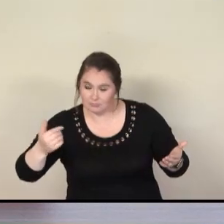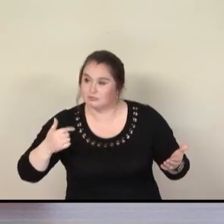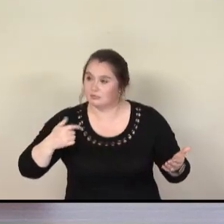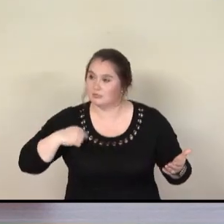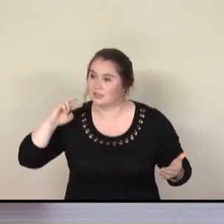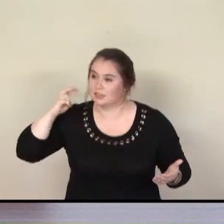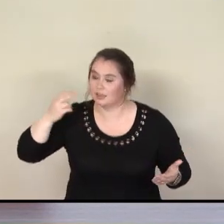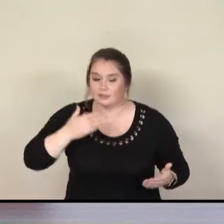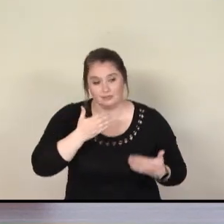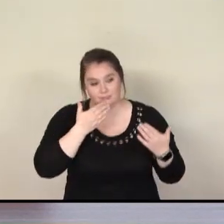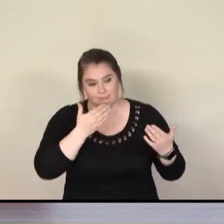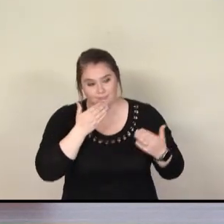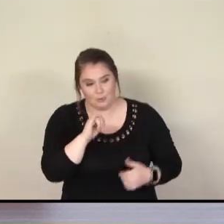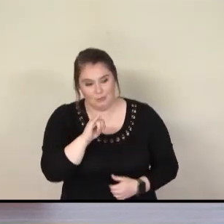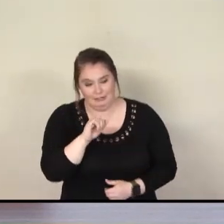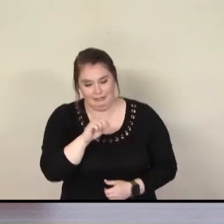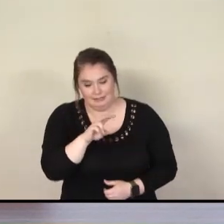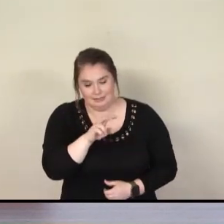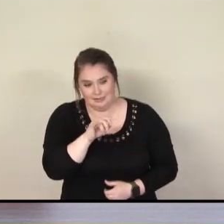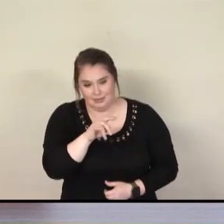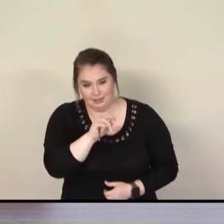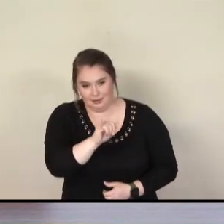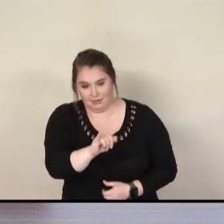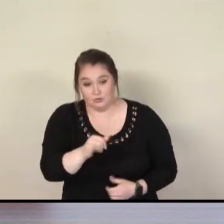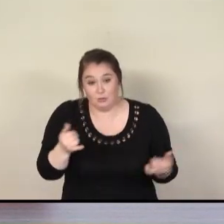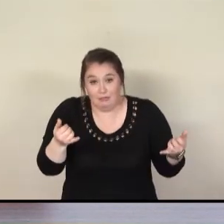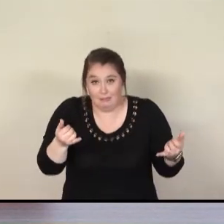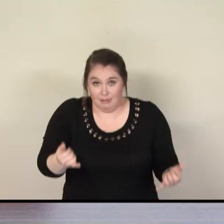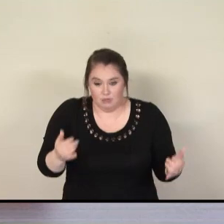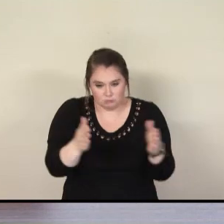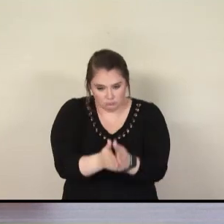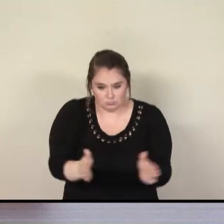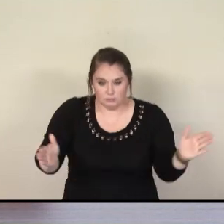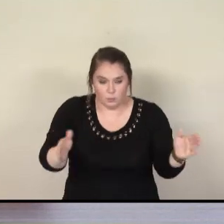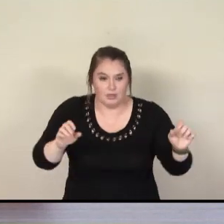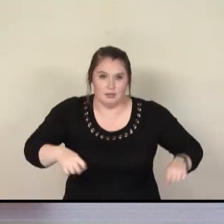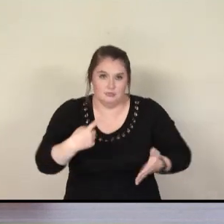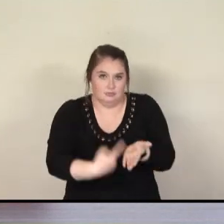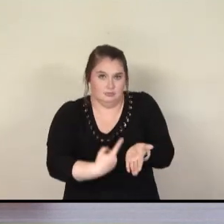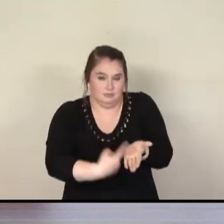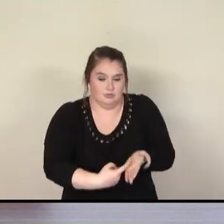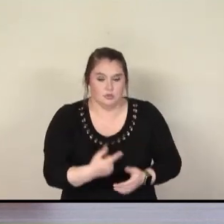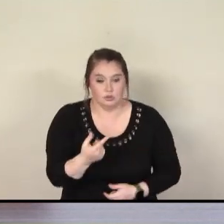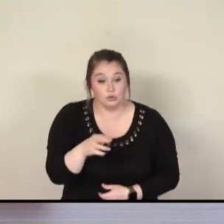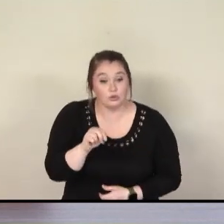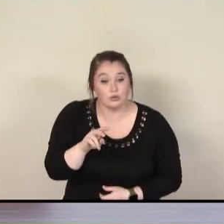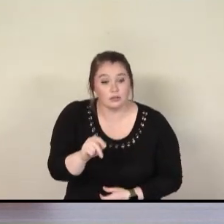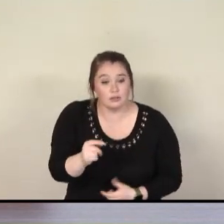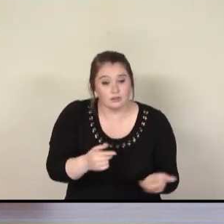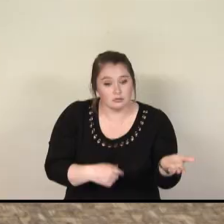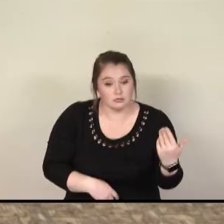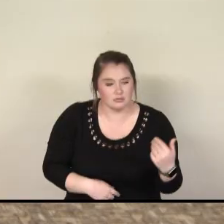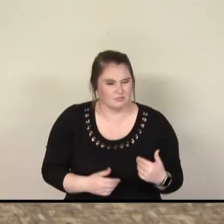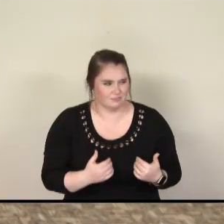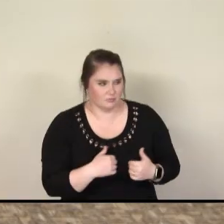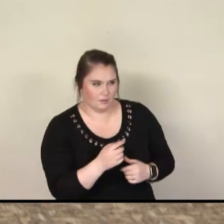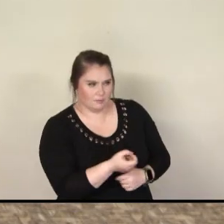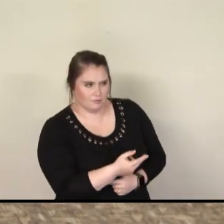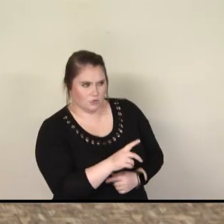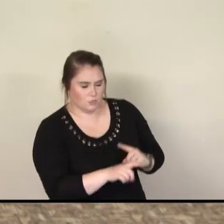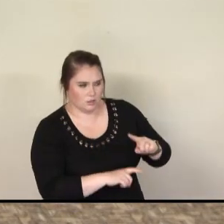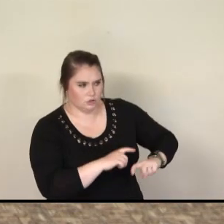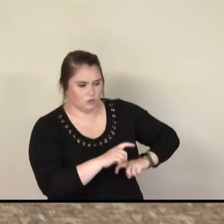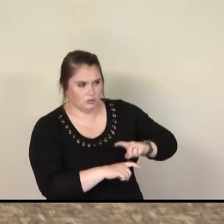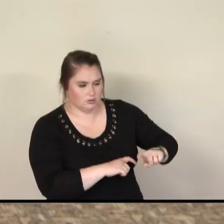I'll second. Thank you, Ms. Iazetti. Okay, now we can open up the floor for discussion. Yes, Mr. Grant. I got a couple of